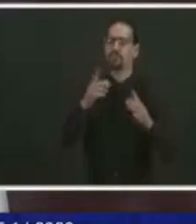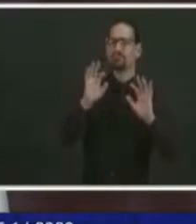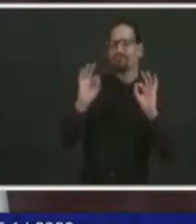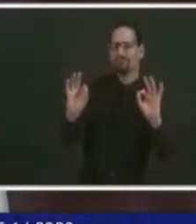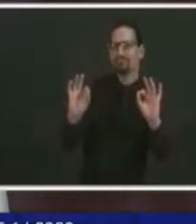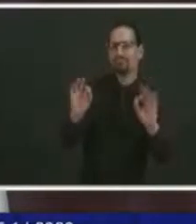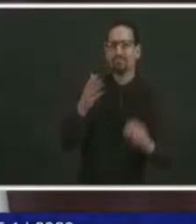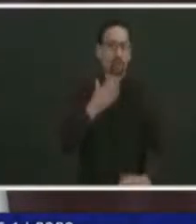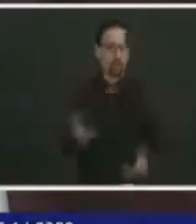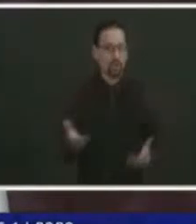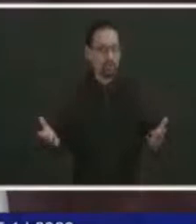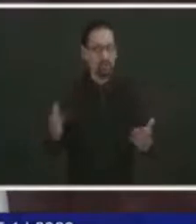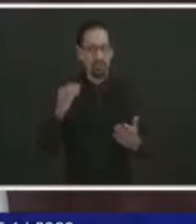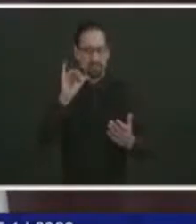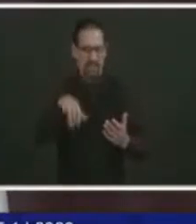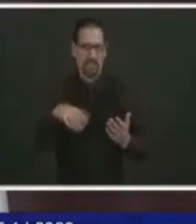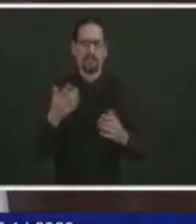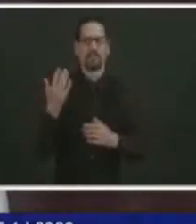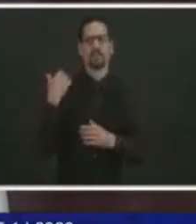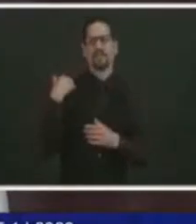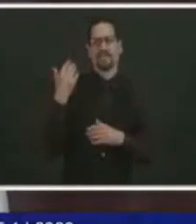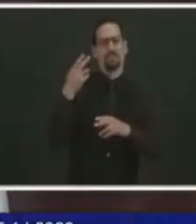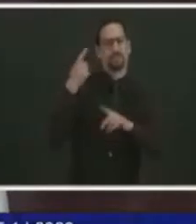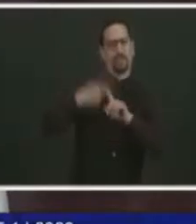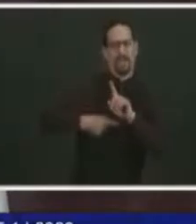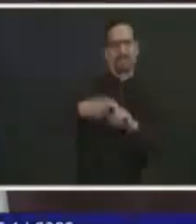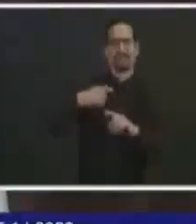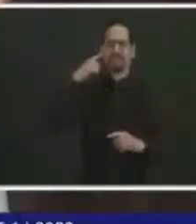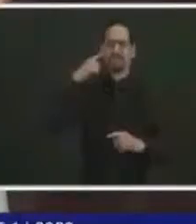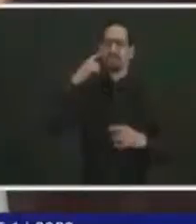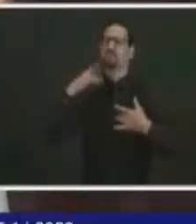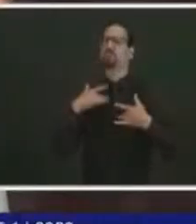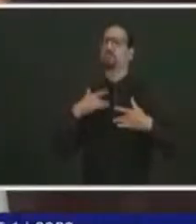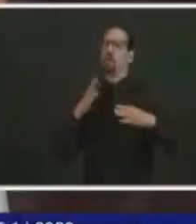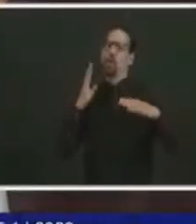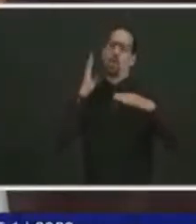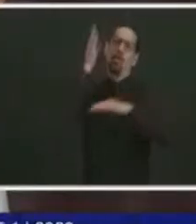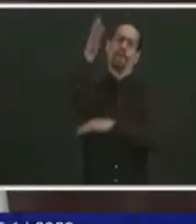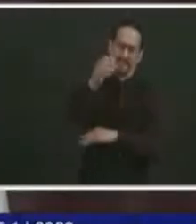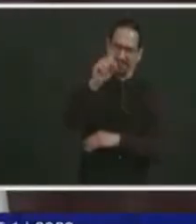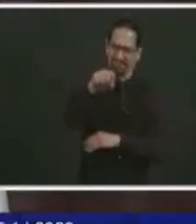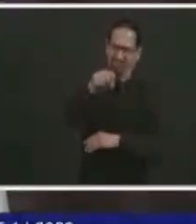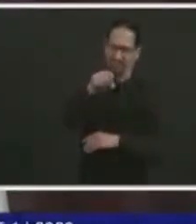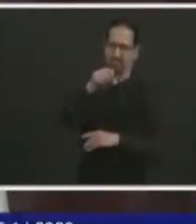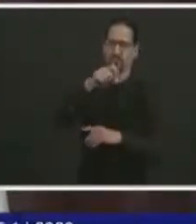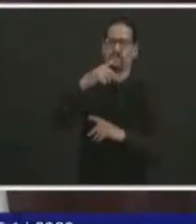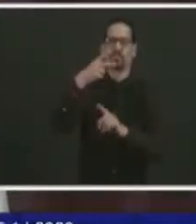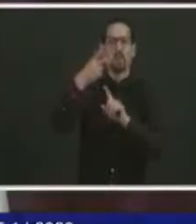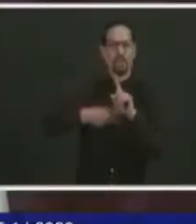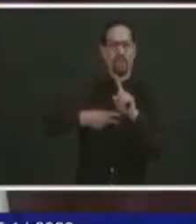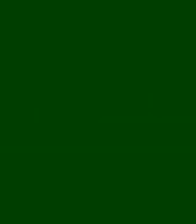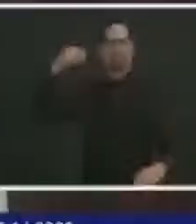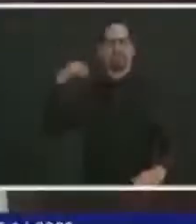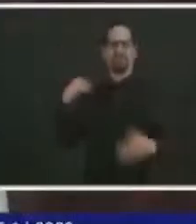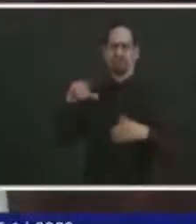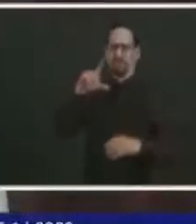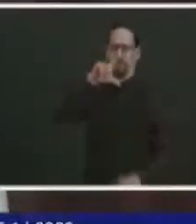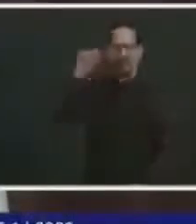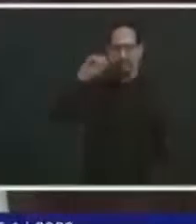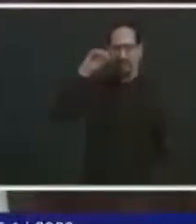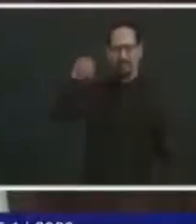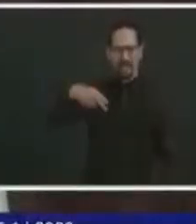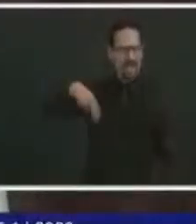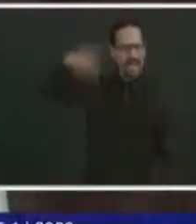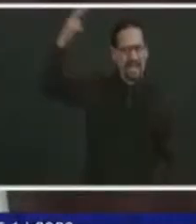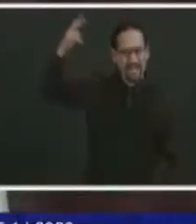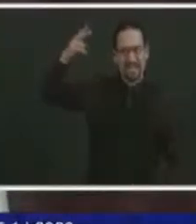month or so ago, we were in the high teens. A couple months ago, we were at 20%. The fact